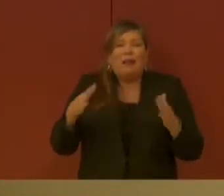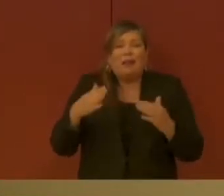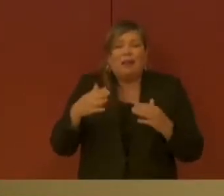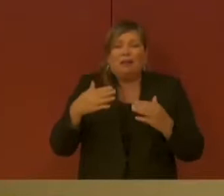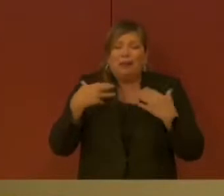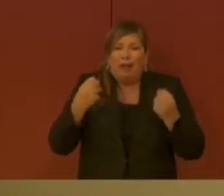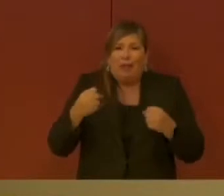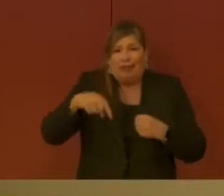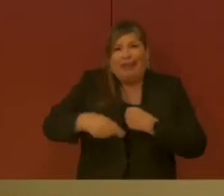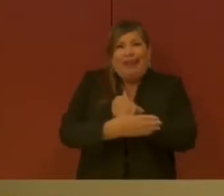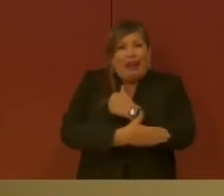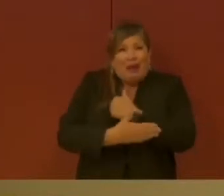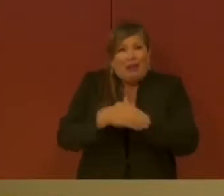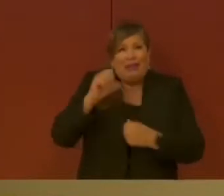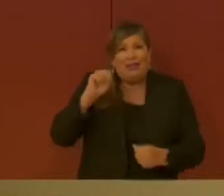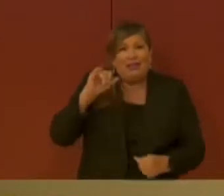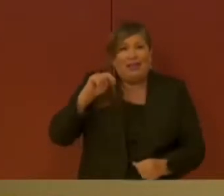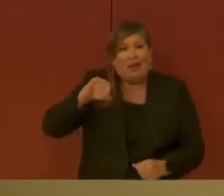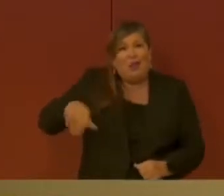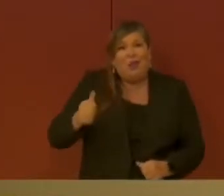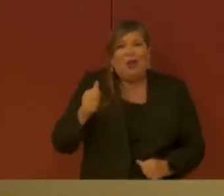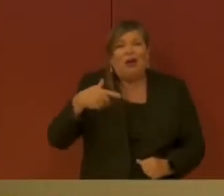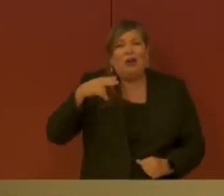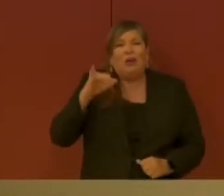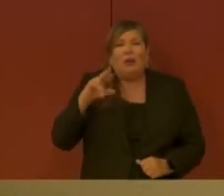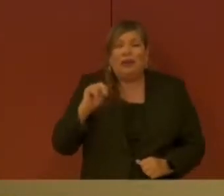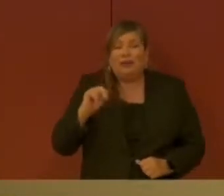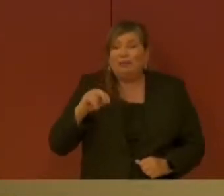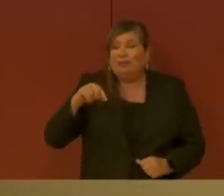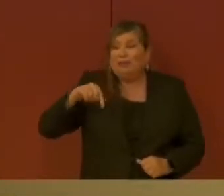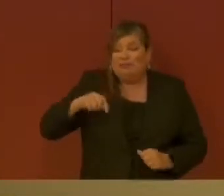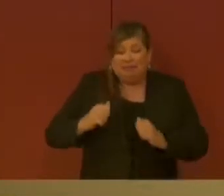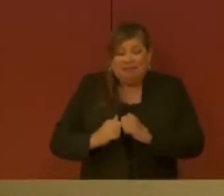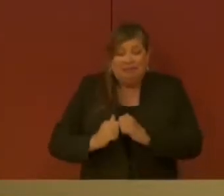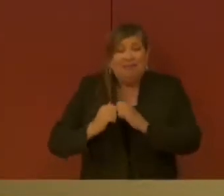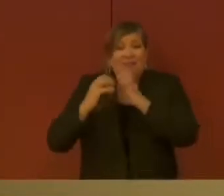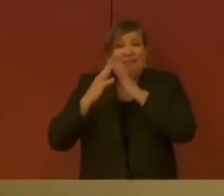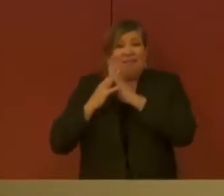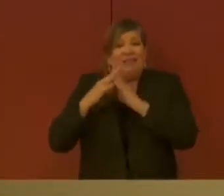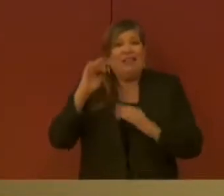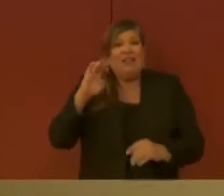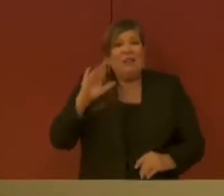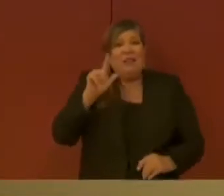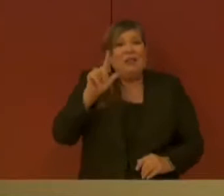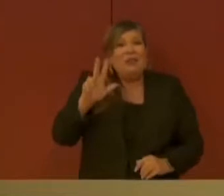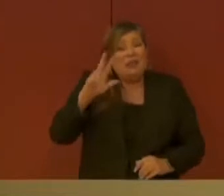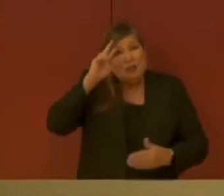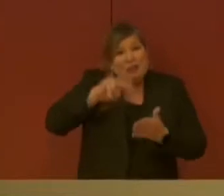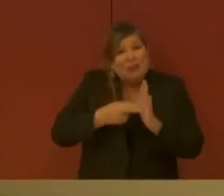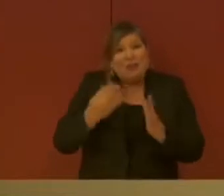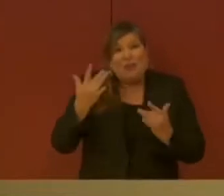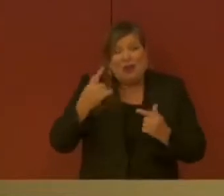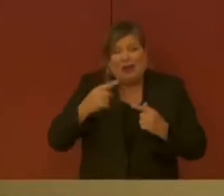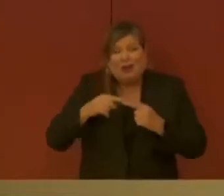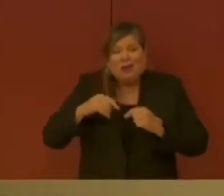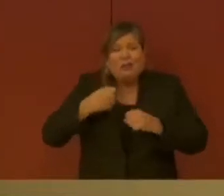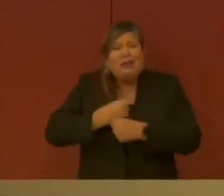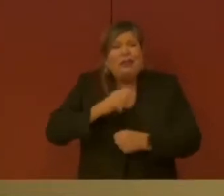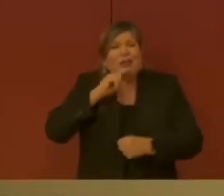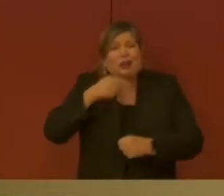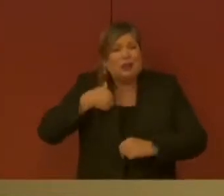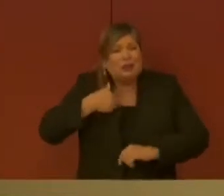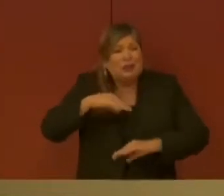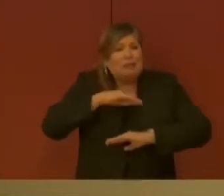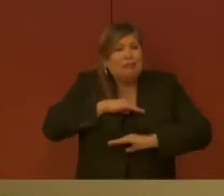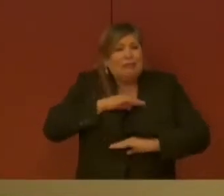a great clinic here that was stood up on February 23rd that's helping to meet some of the great needs of our